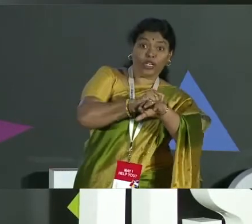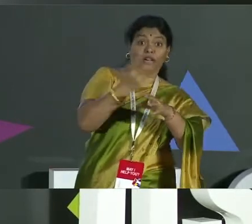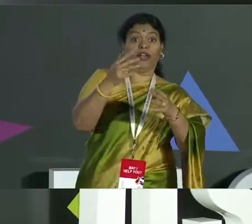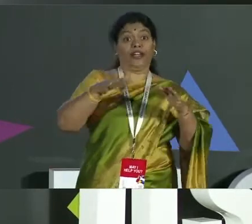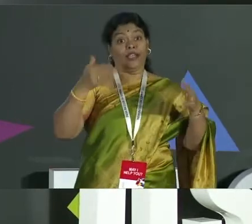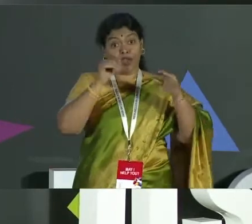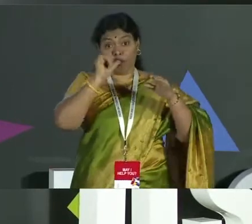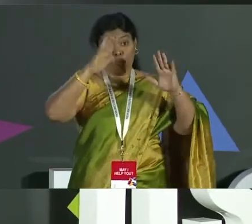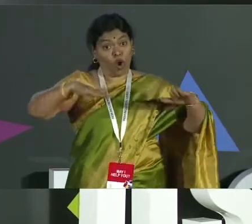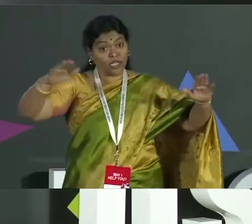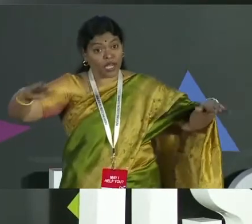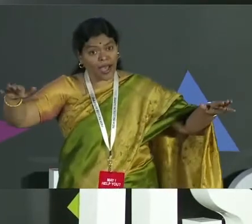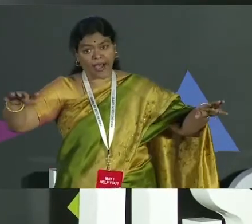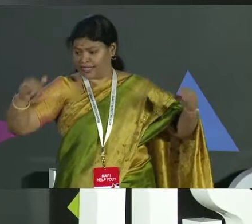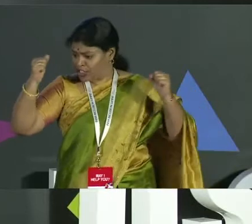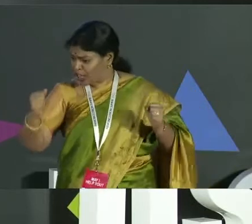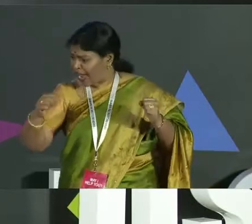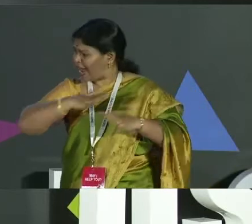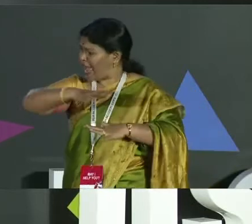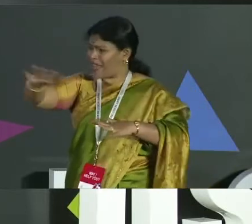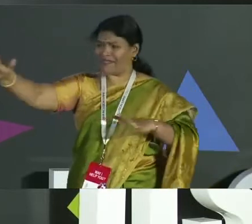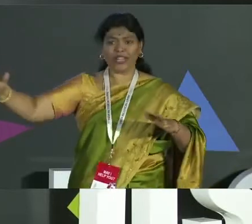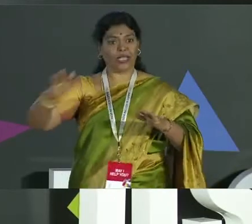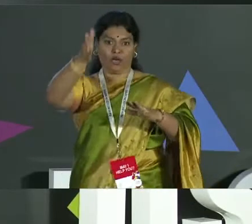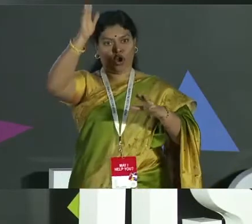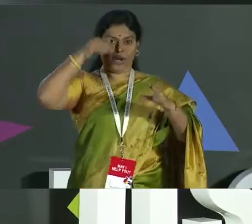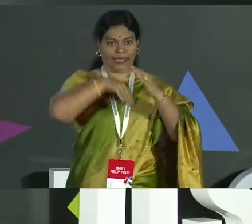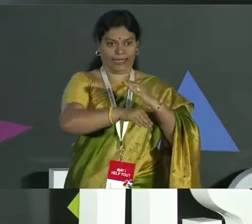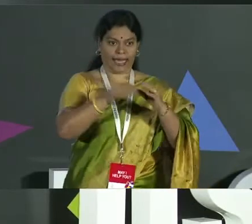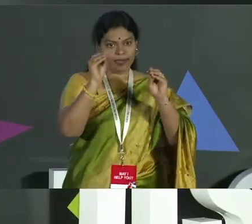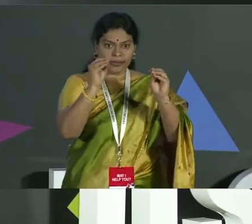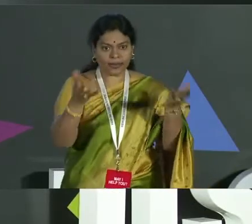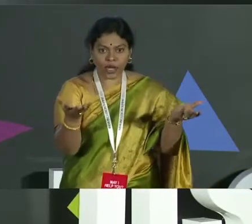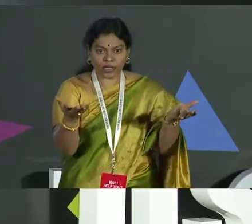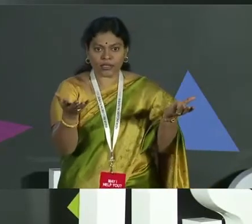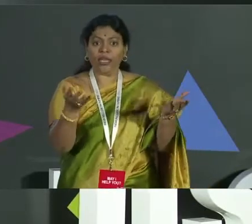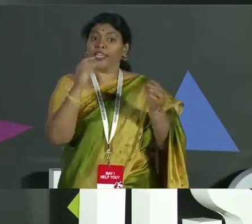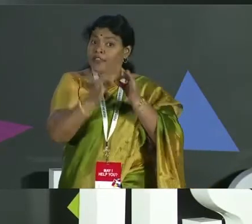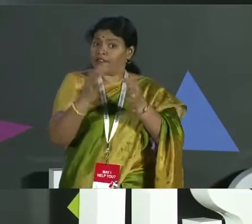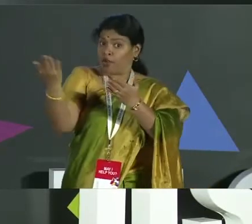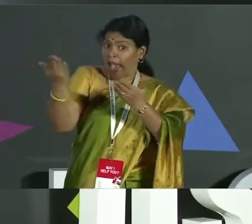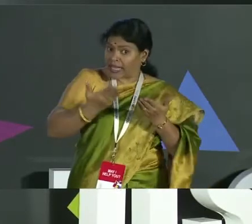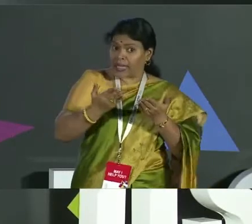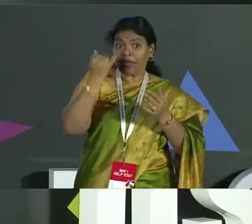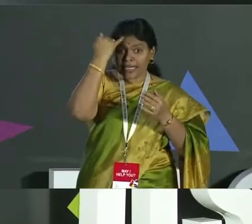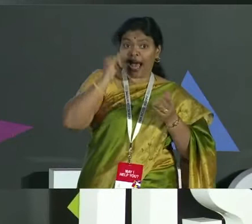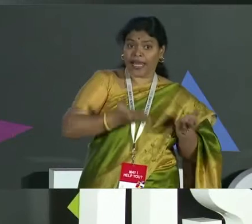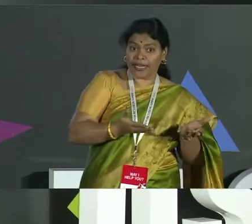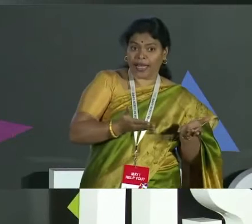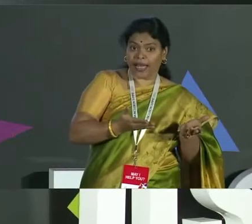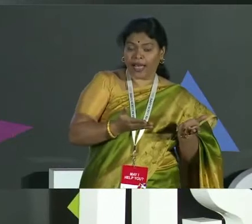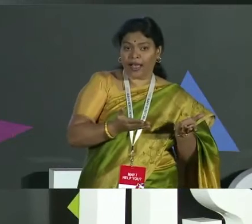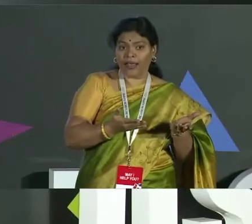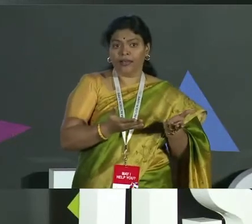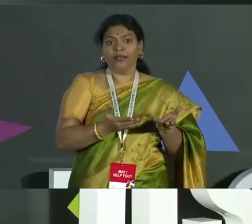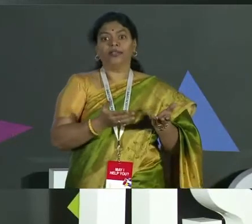river, this chair, everything. Everything has God within. If you imbibe this concept, your entire concept changes.